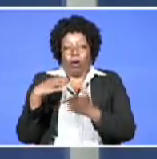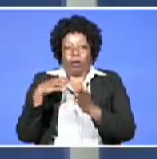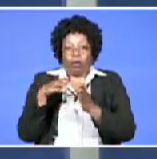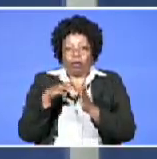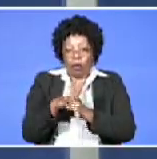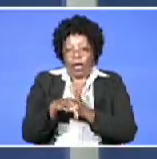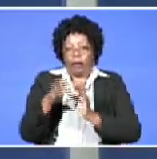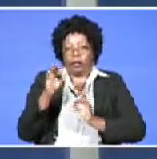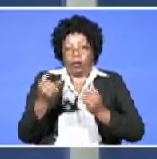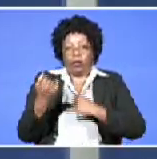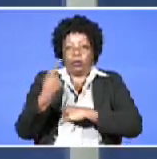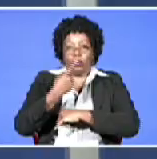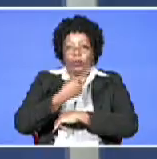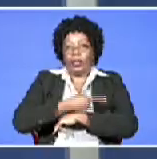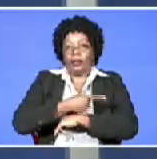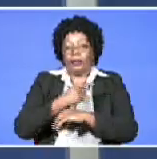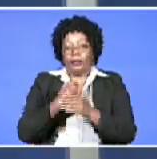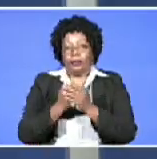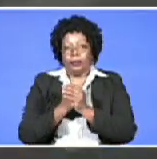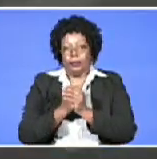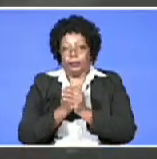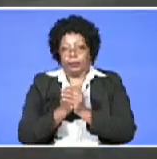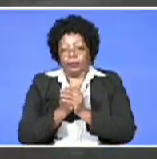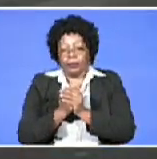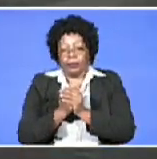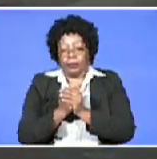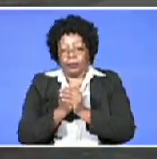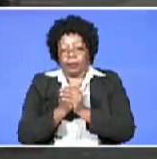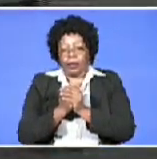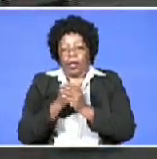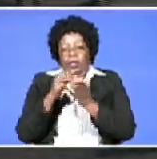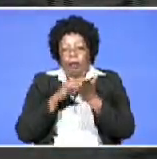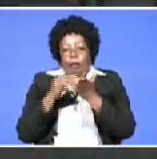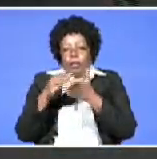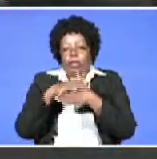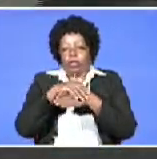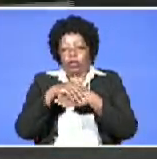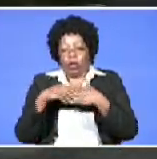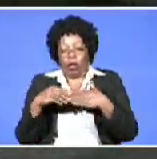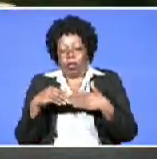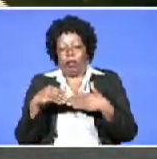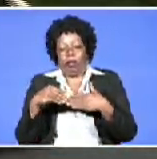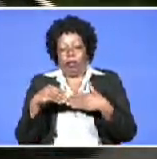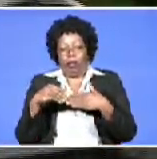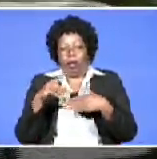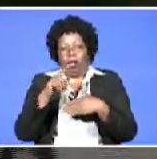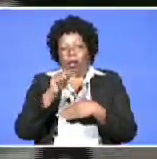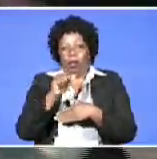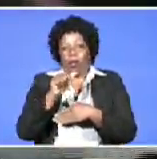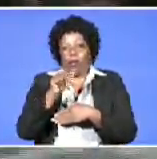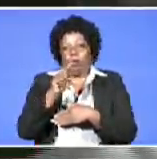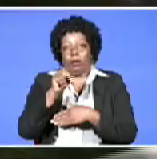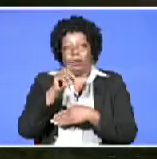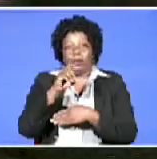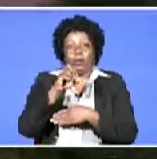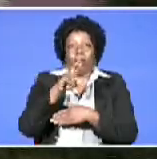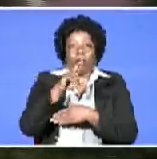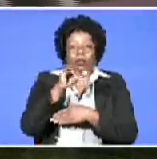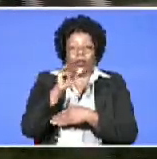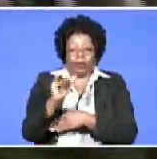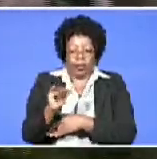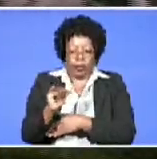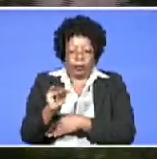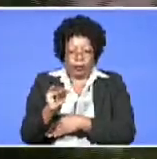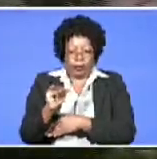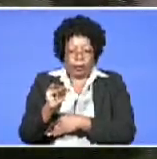Our Anthony Smith was in court. An alleged million-dollar money laundering ring ends today as police haul four